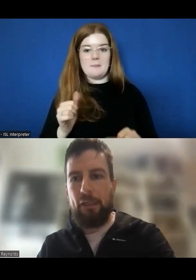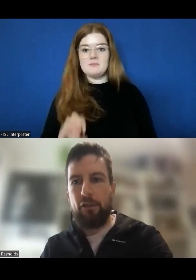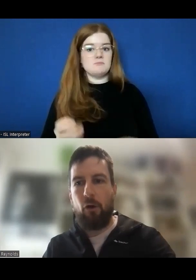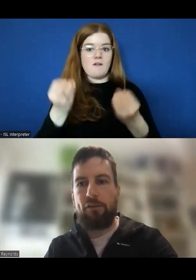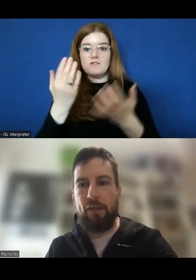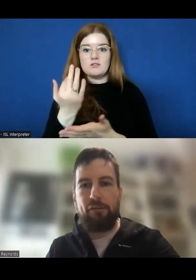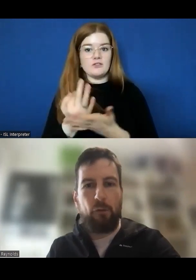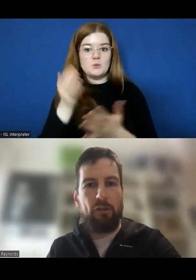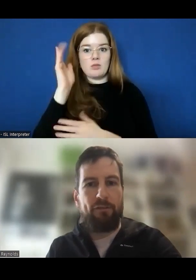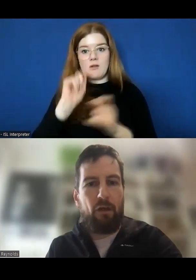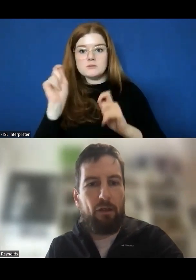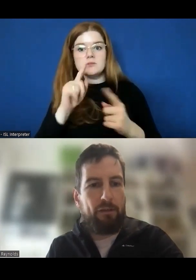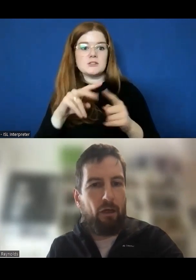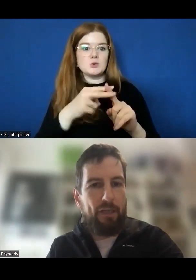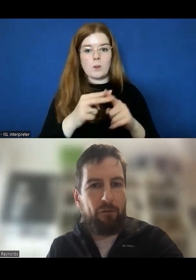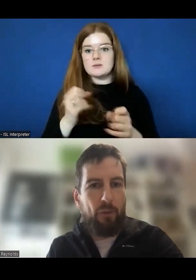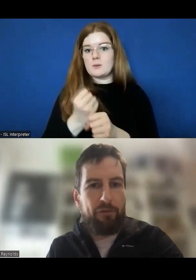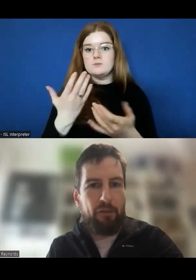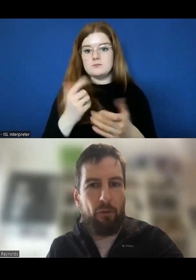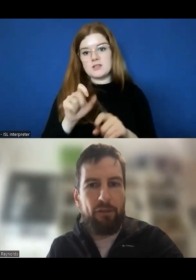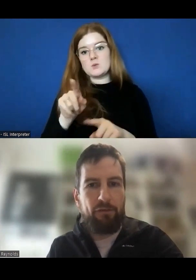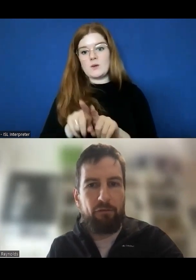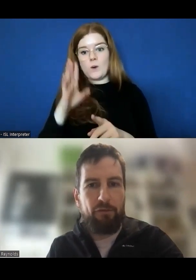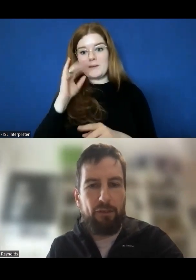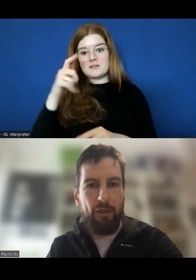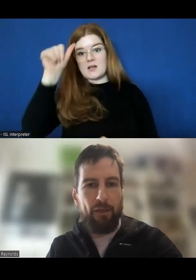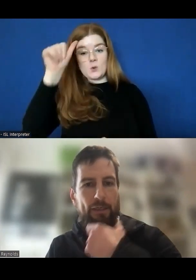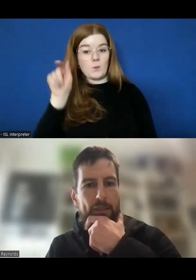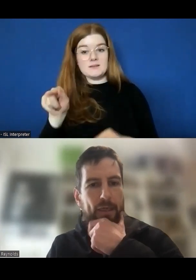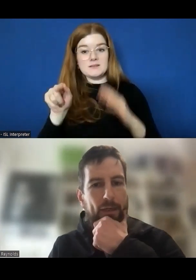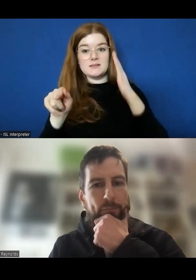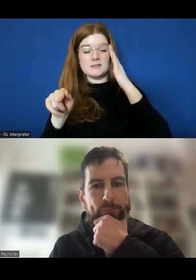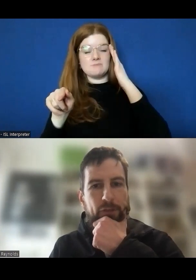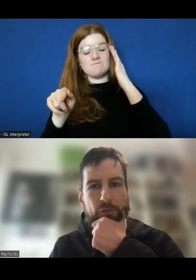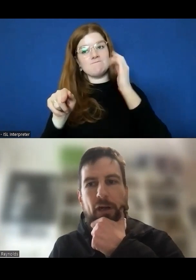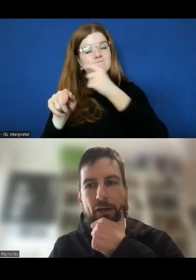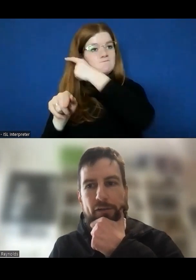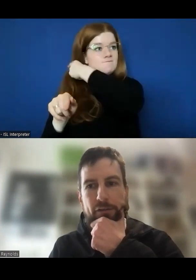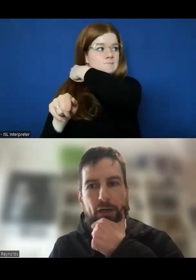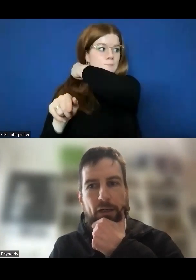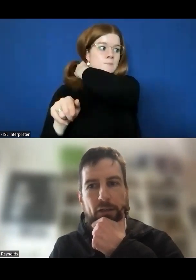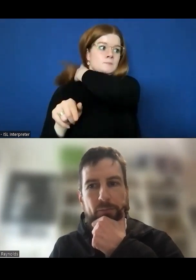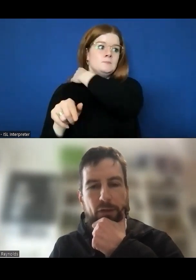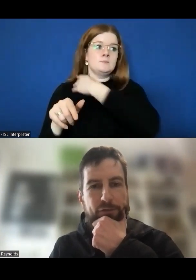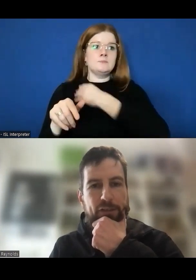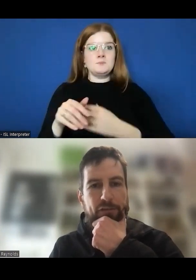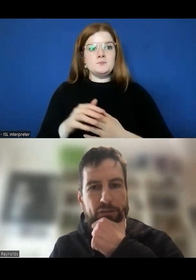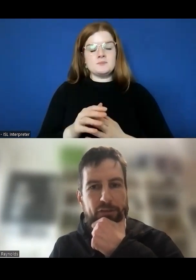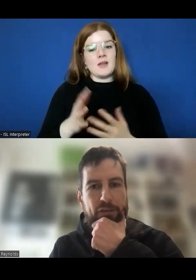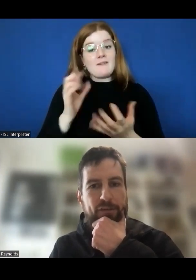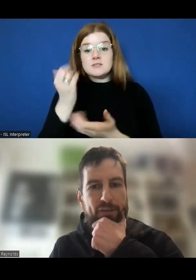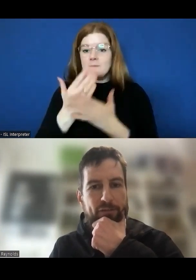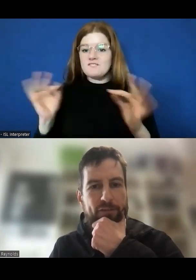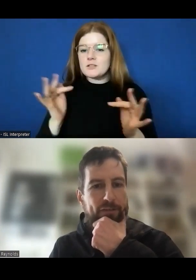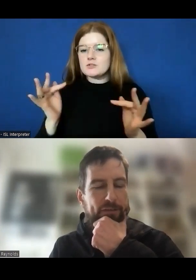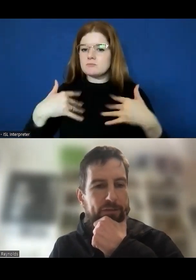of thoughts and tools on that as well, because I know it is obviously you know, there are fears and